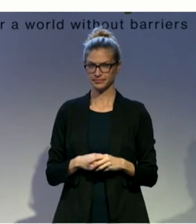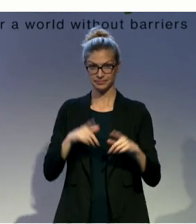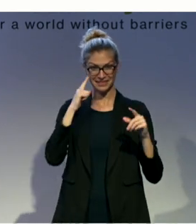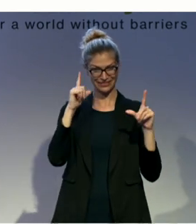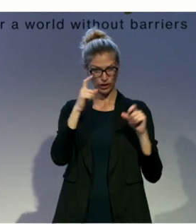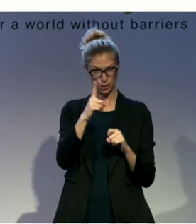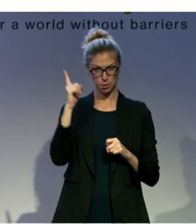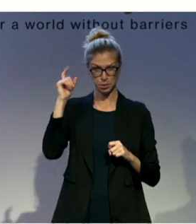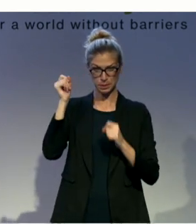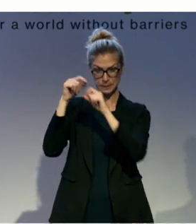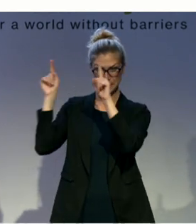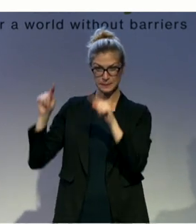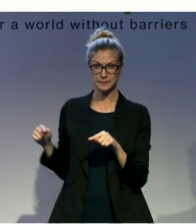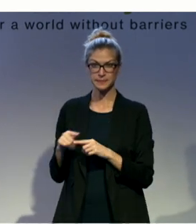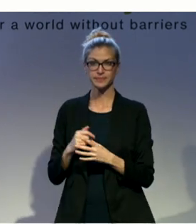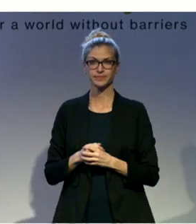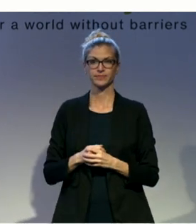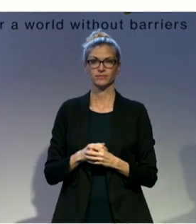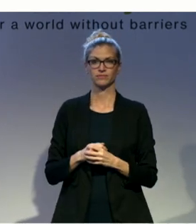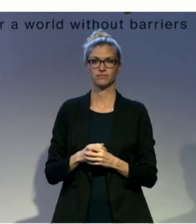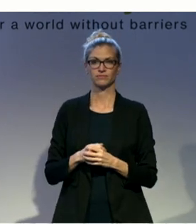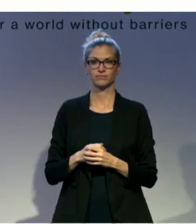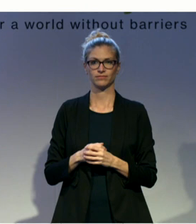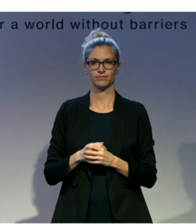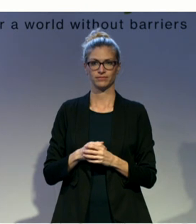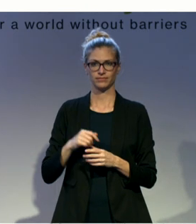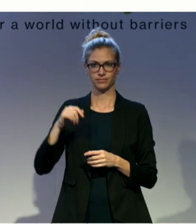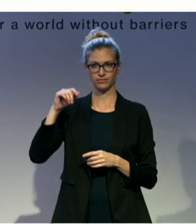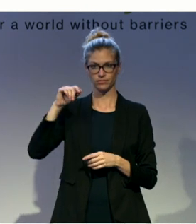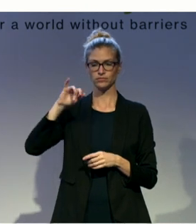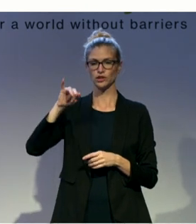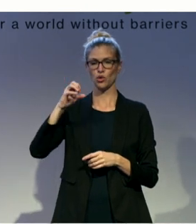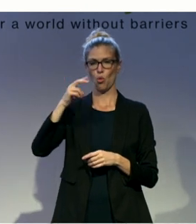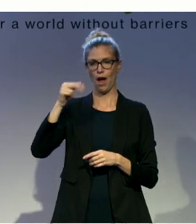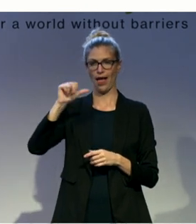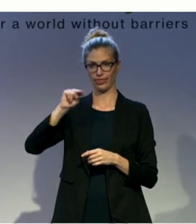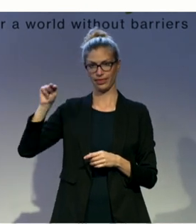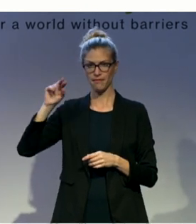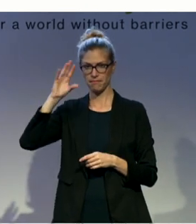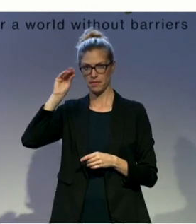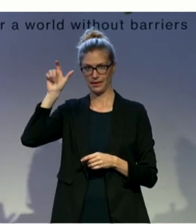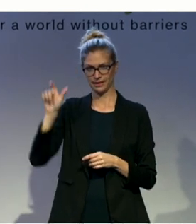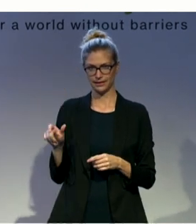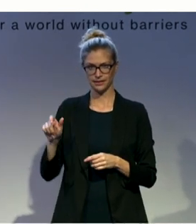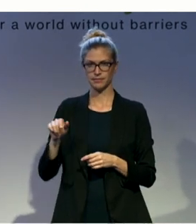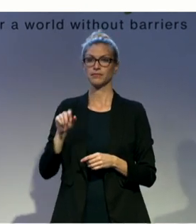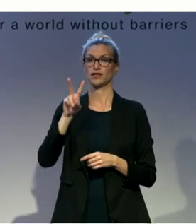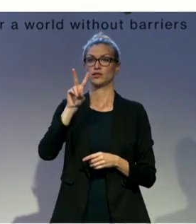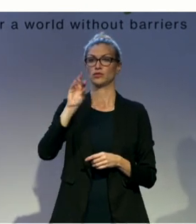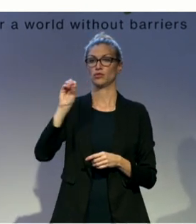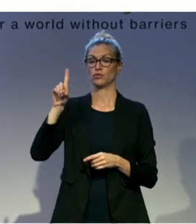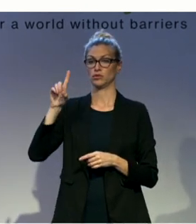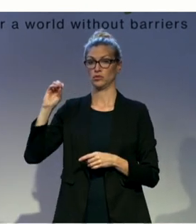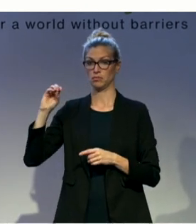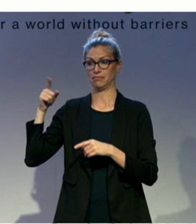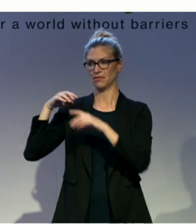you can see Jovan in a bakery where he works. He left an institution in 2010, finished education and became a